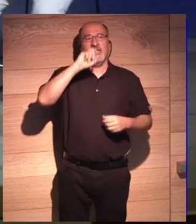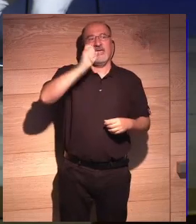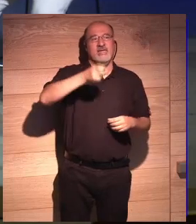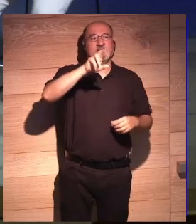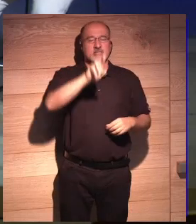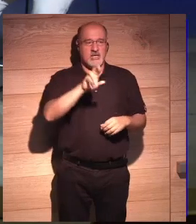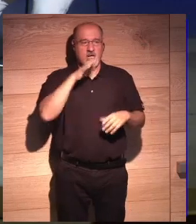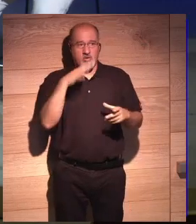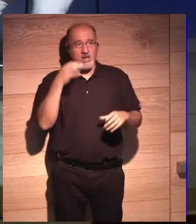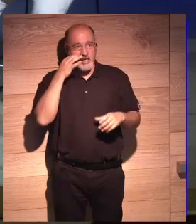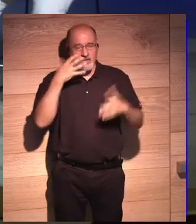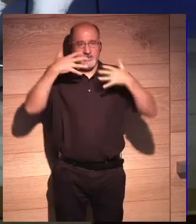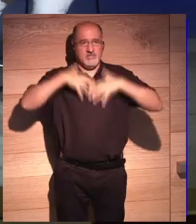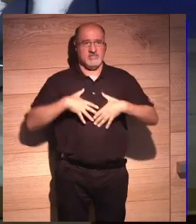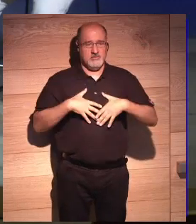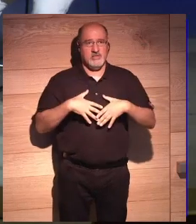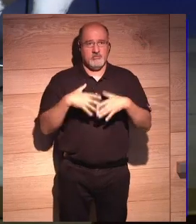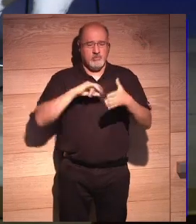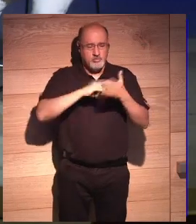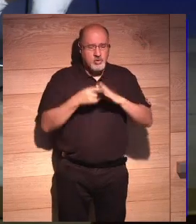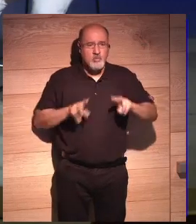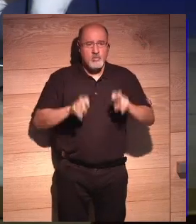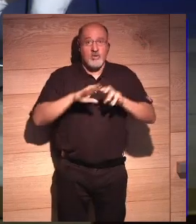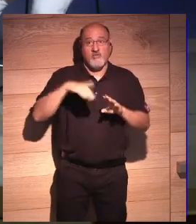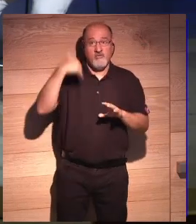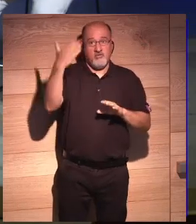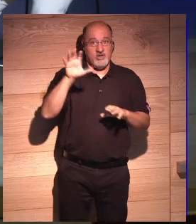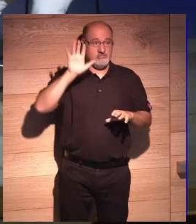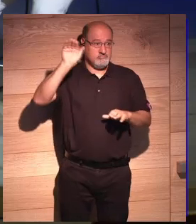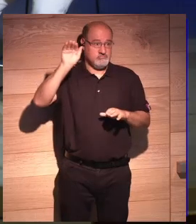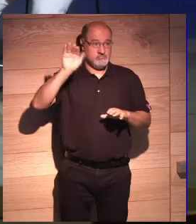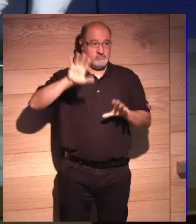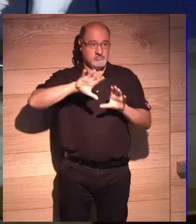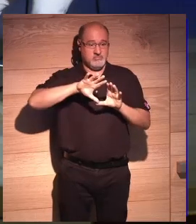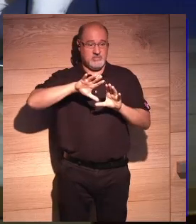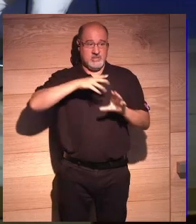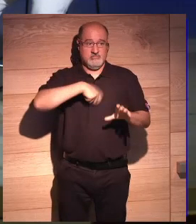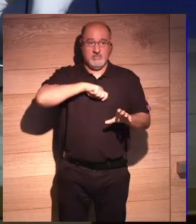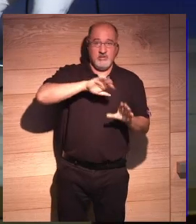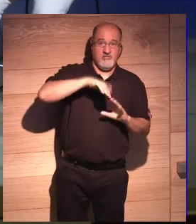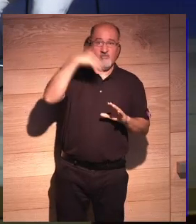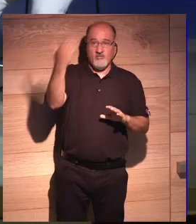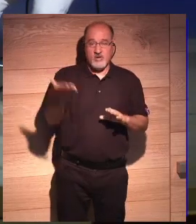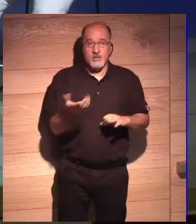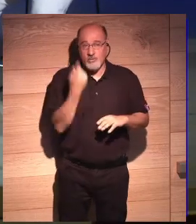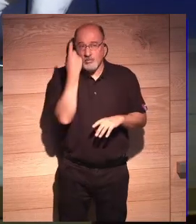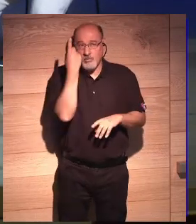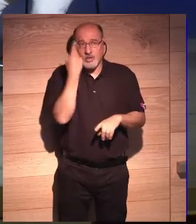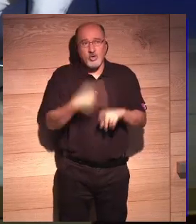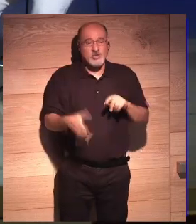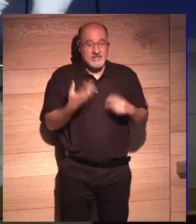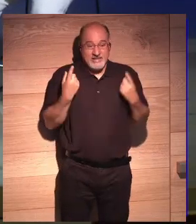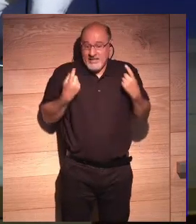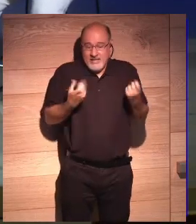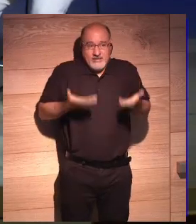with XR. We are developing projects, many projects out of here, I